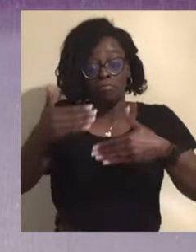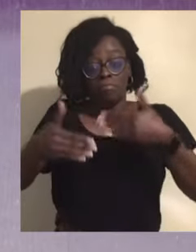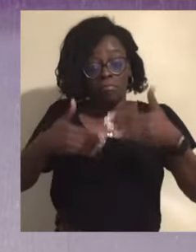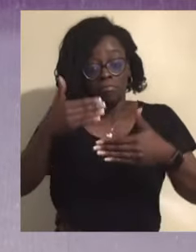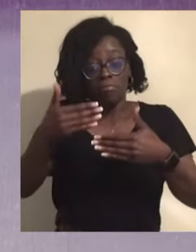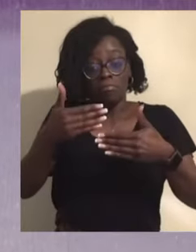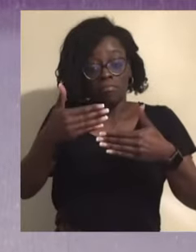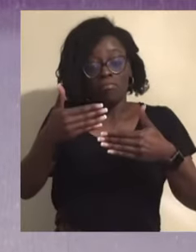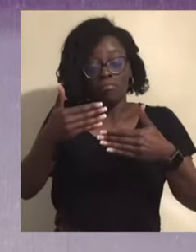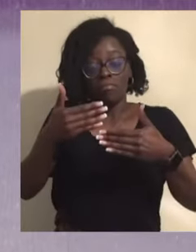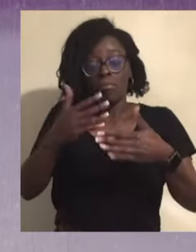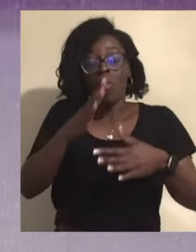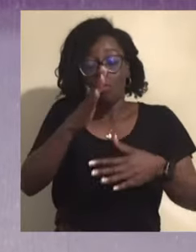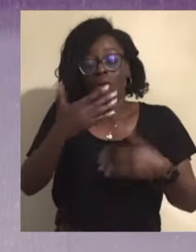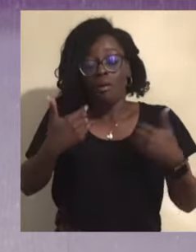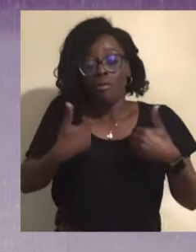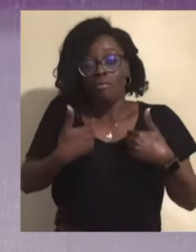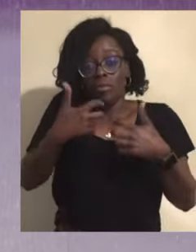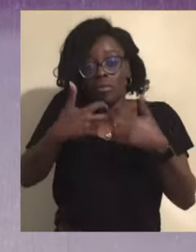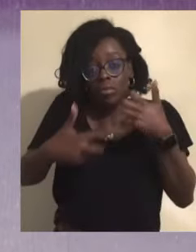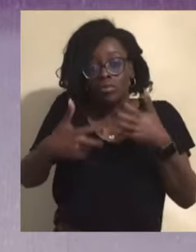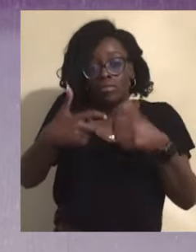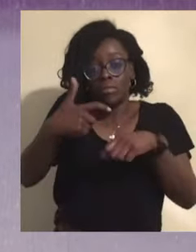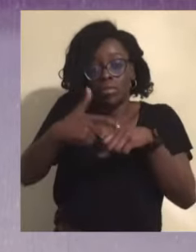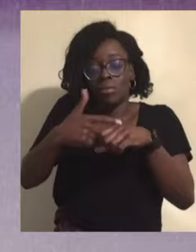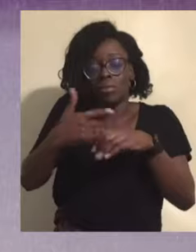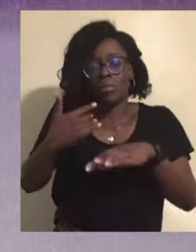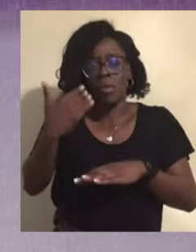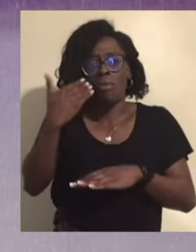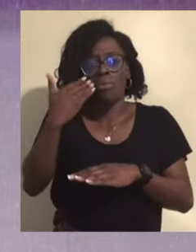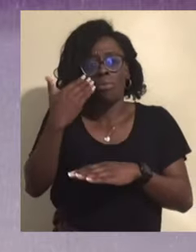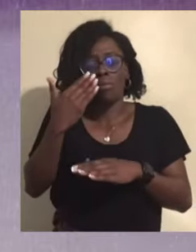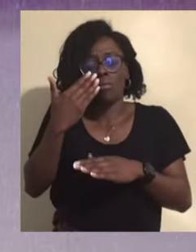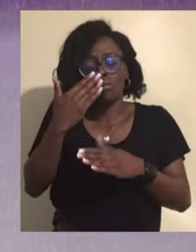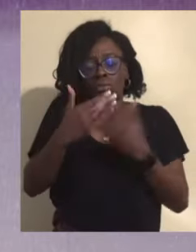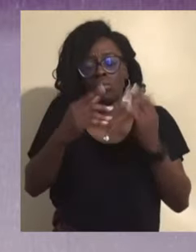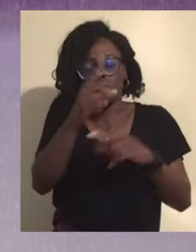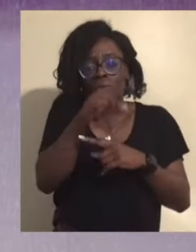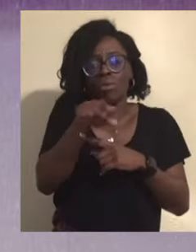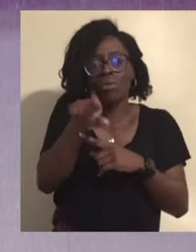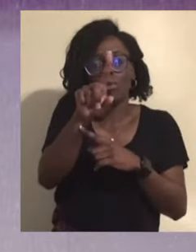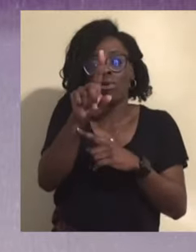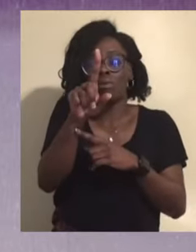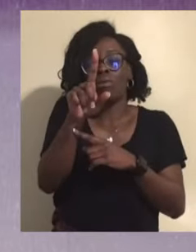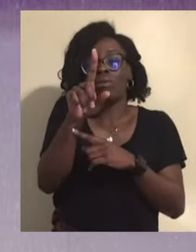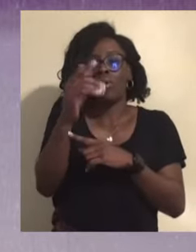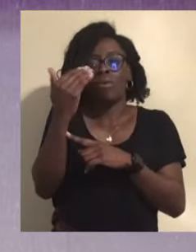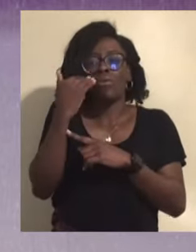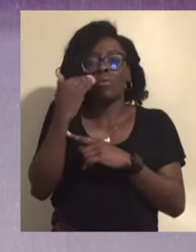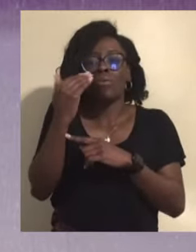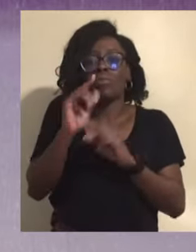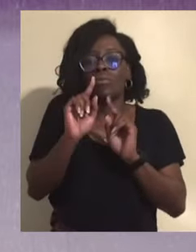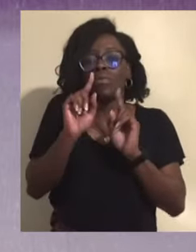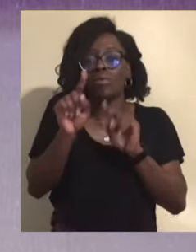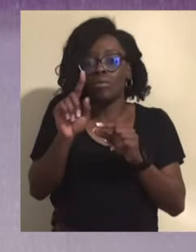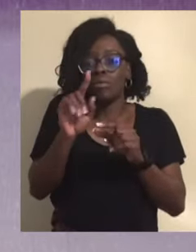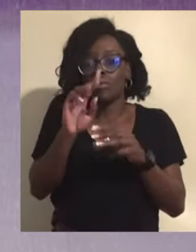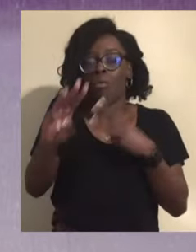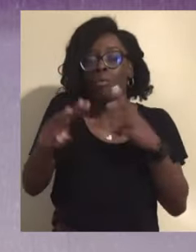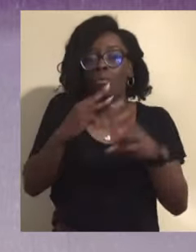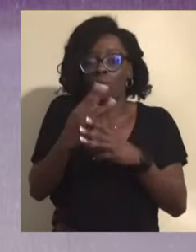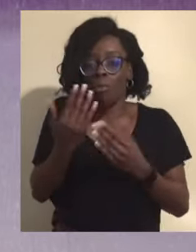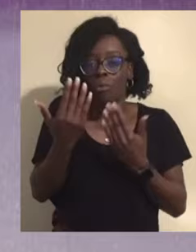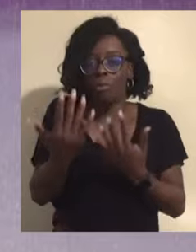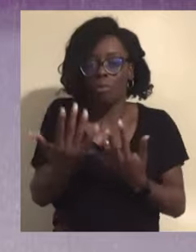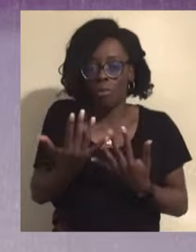are anointed and appointed, and you are the answer that the world has been waiting for, but at some